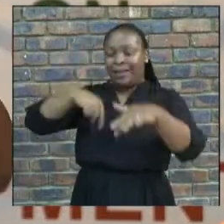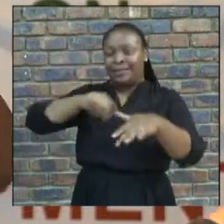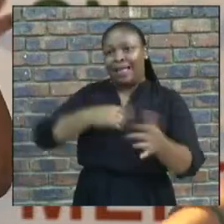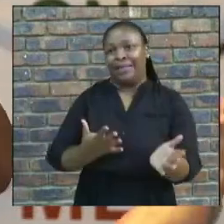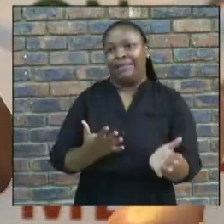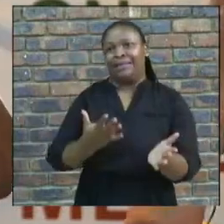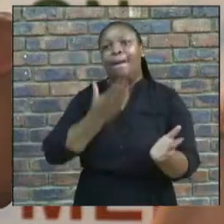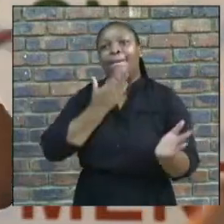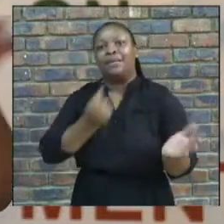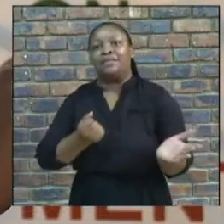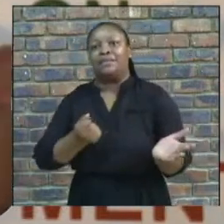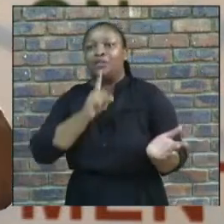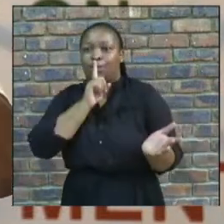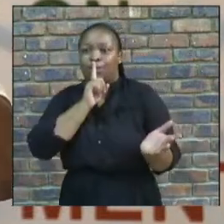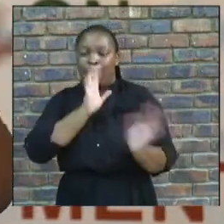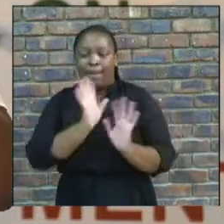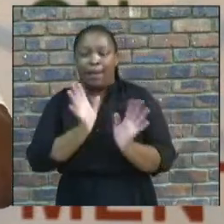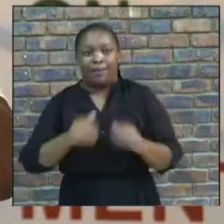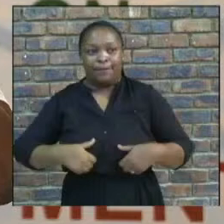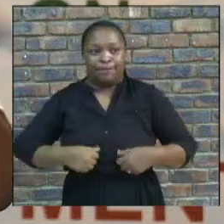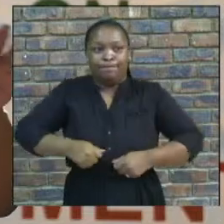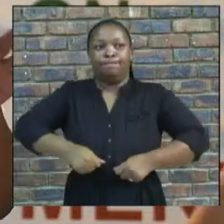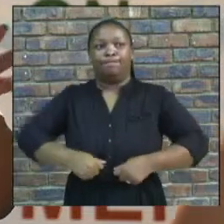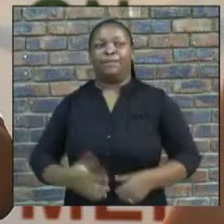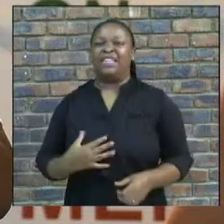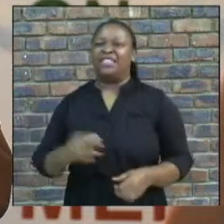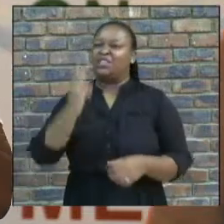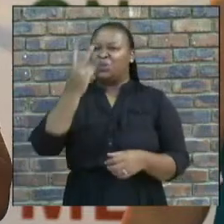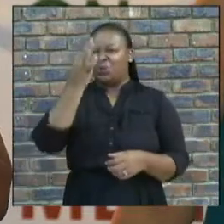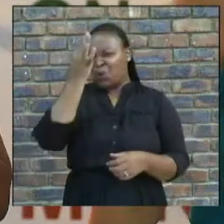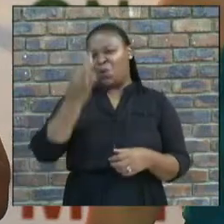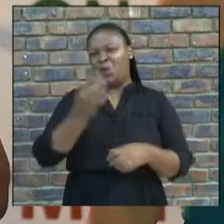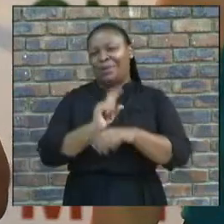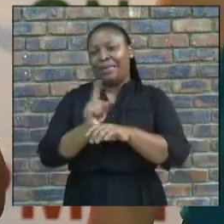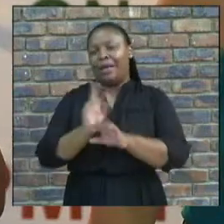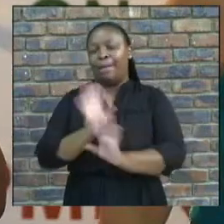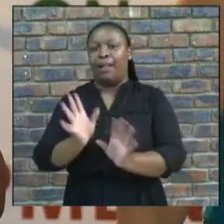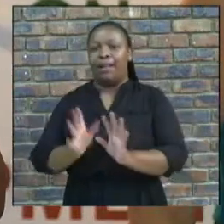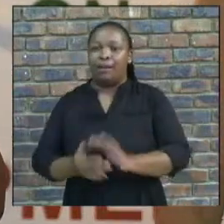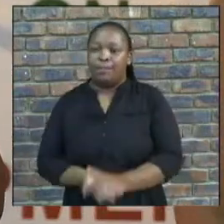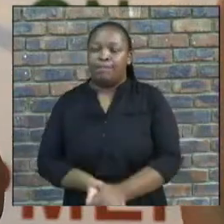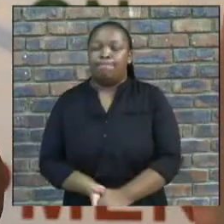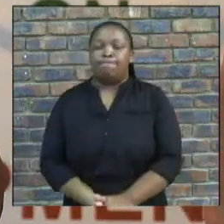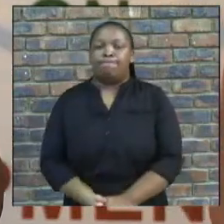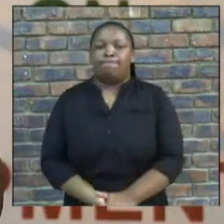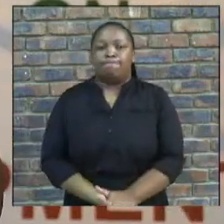prayer and meditation. Just 2 seconds.